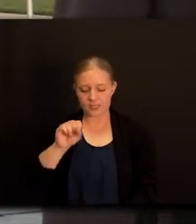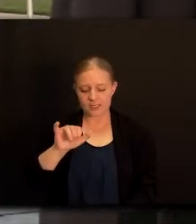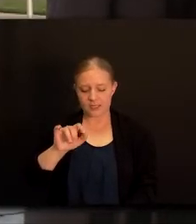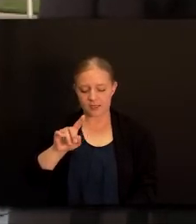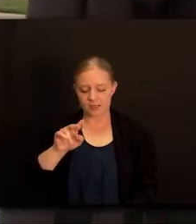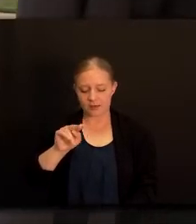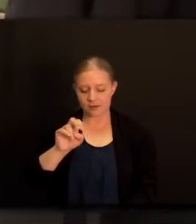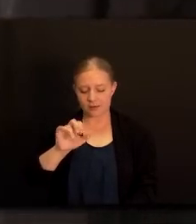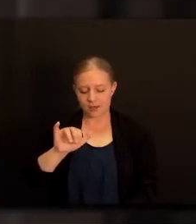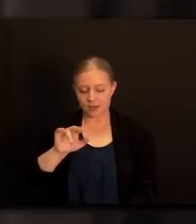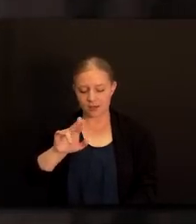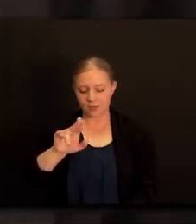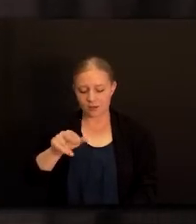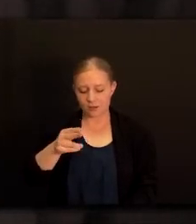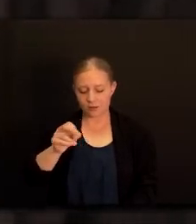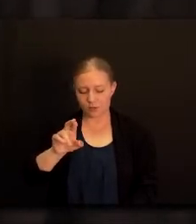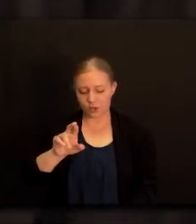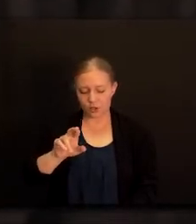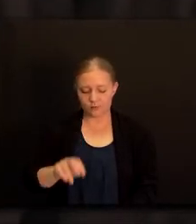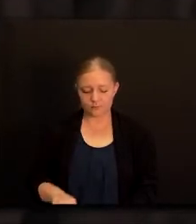Sydney A. Ewer.